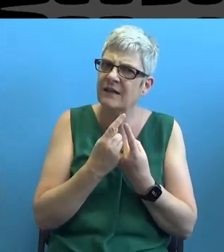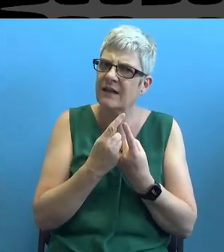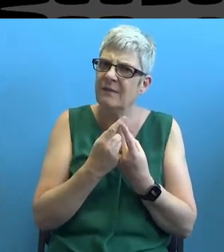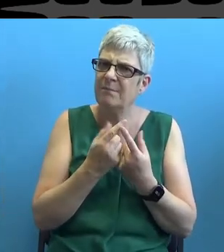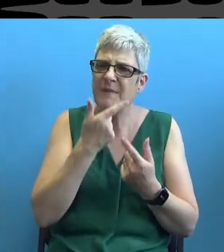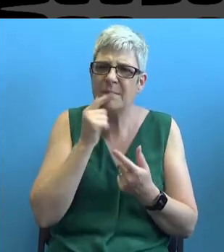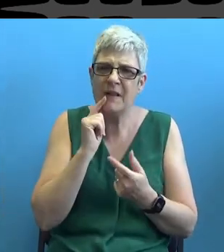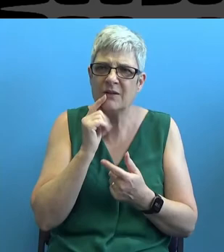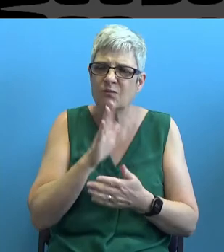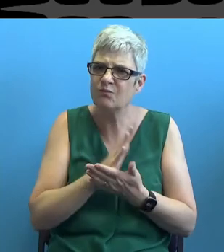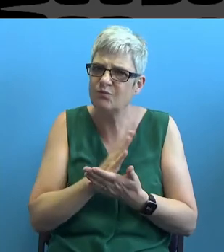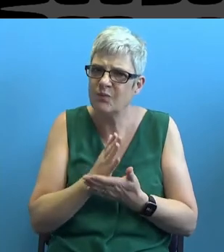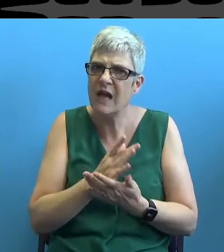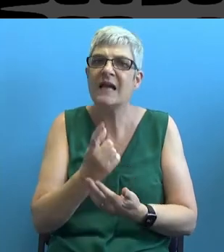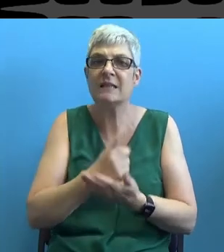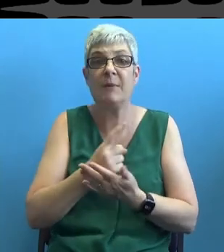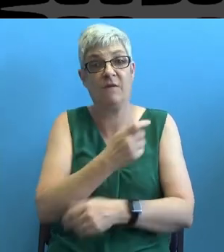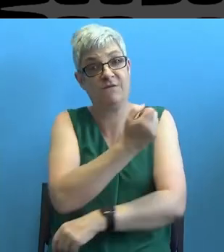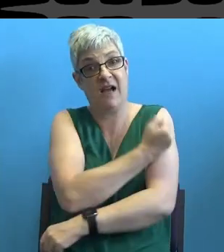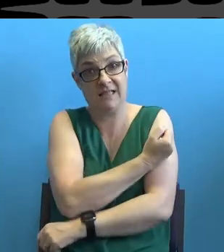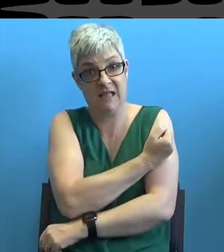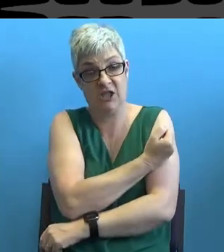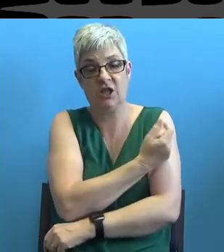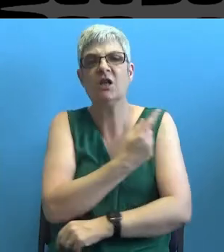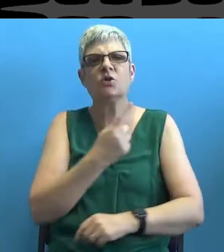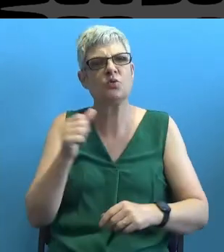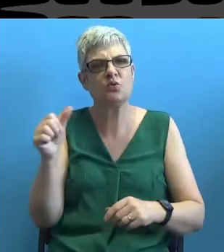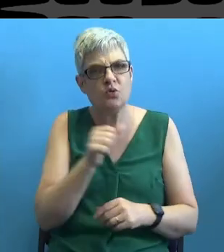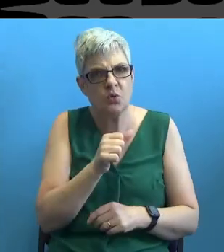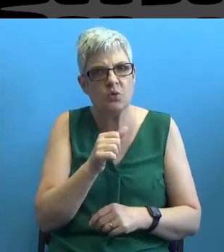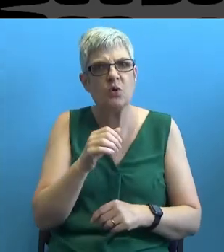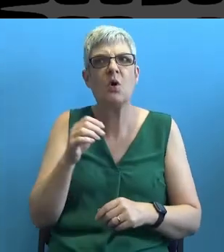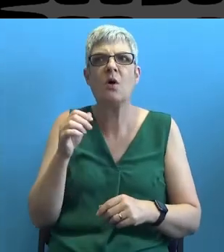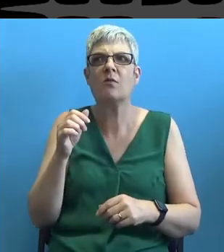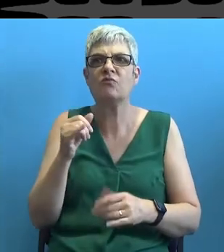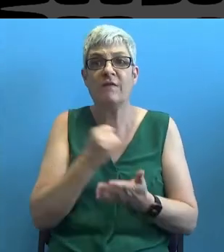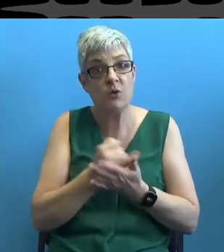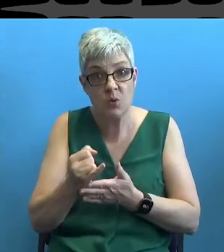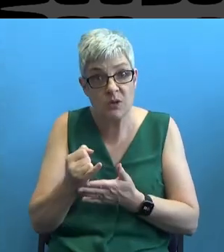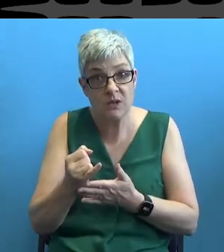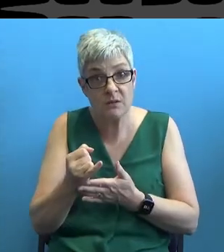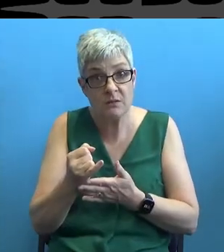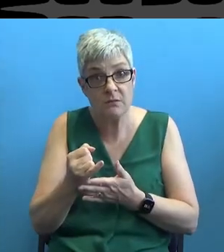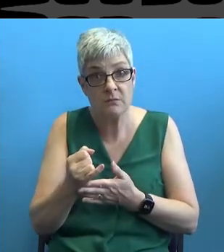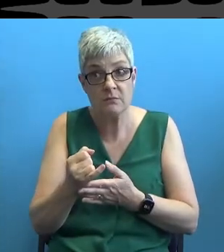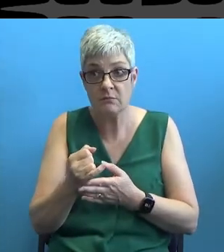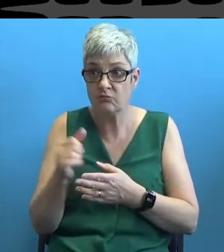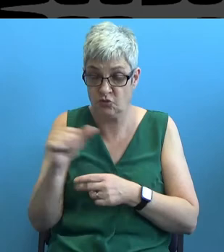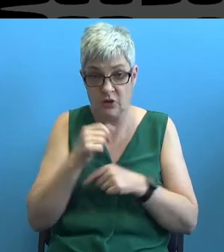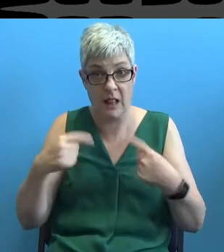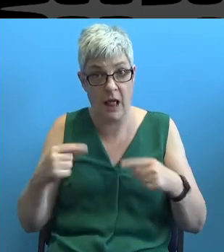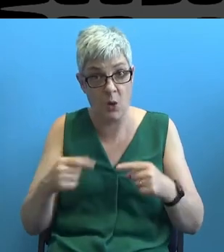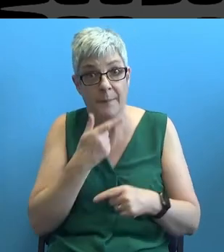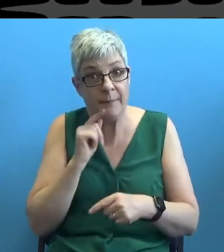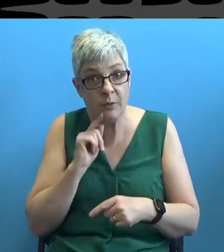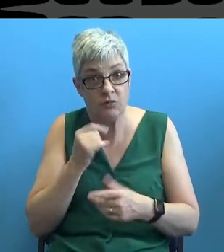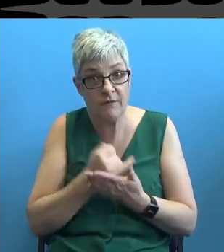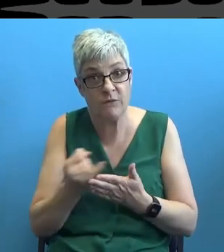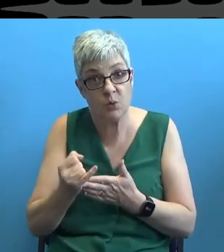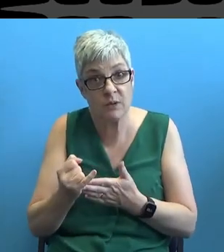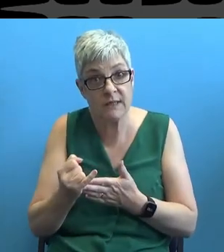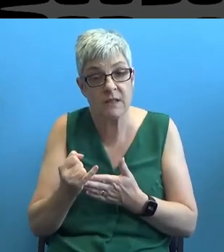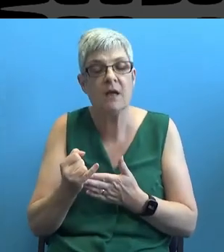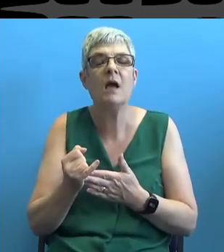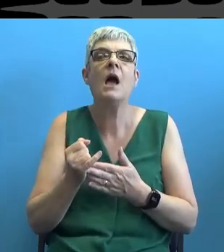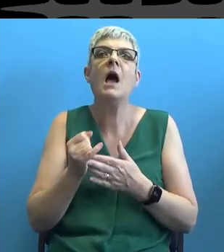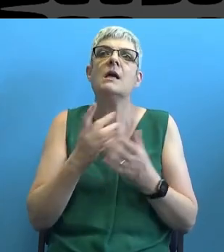vaccinations, about whether we should or shouldn't let people refuse them. And of course, some of the viewpoints, some